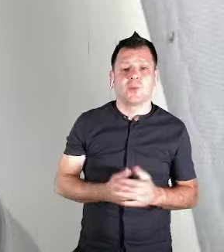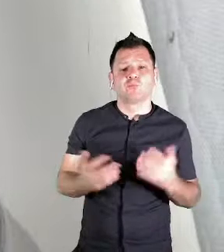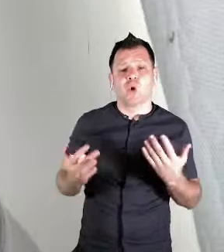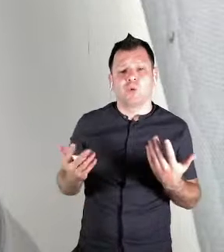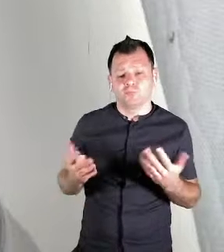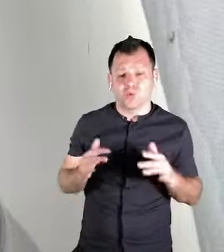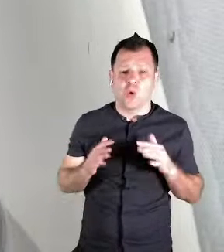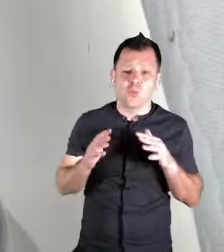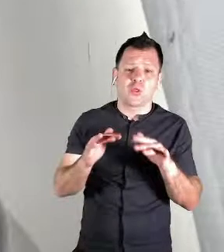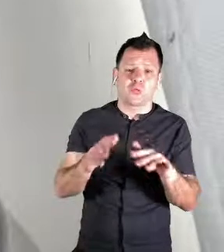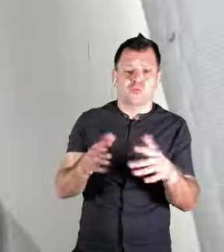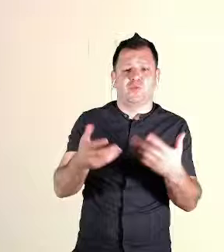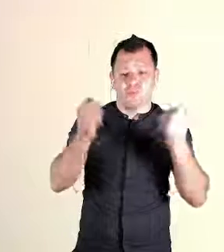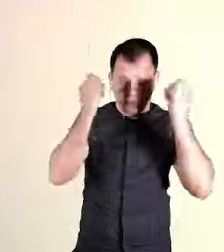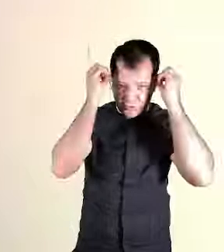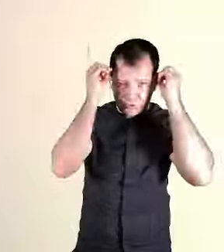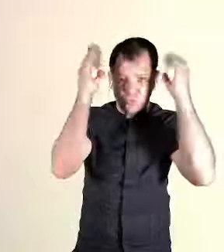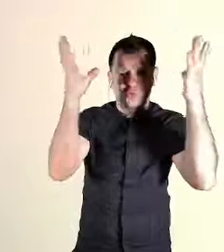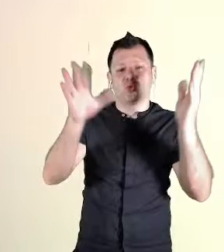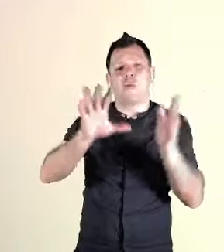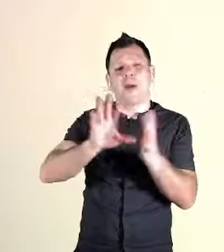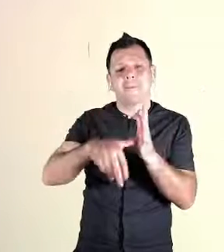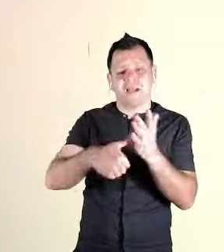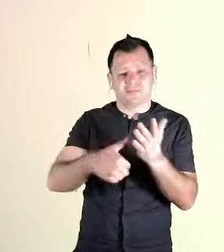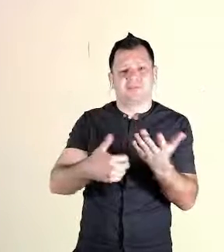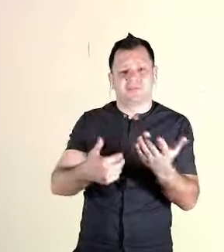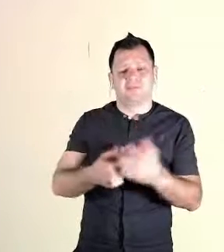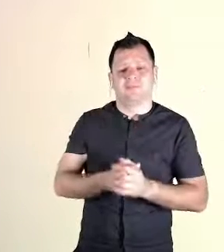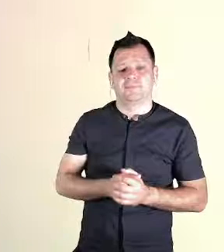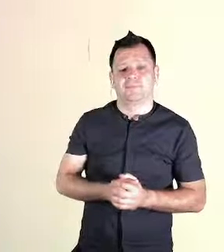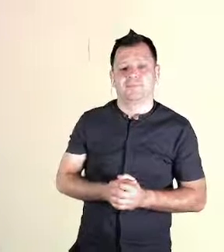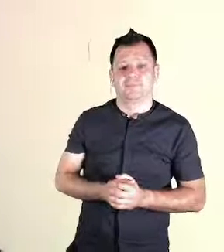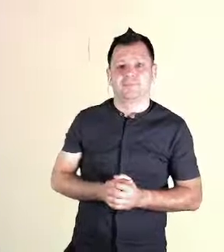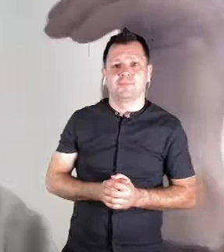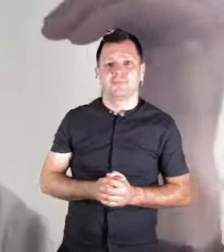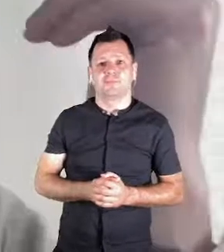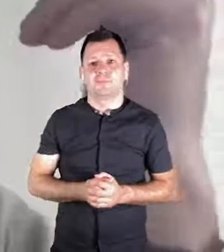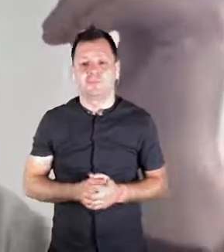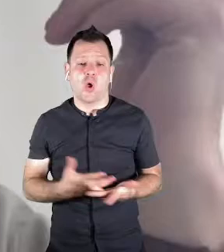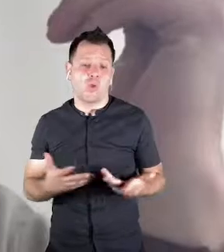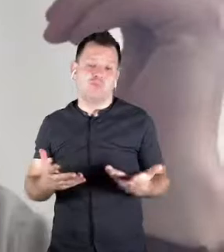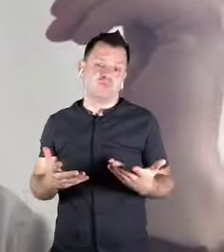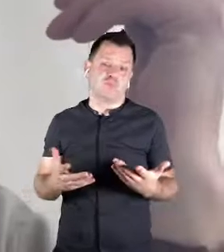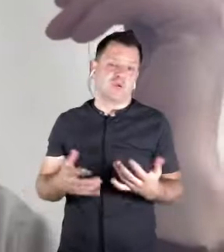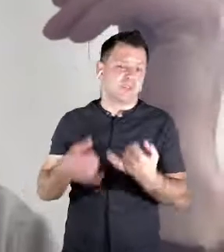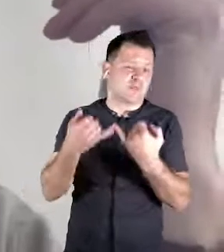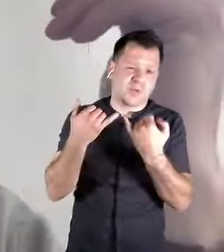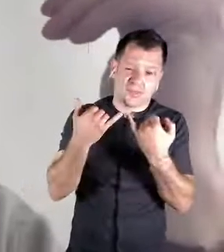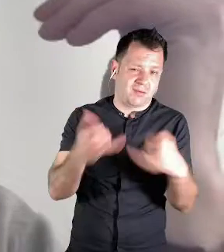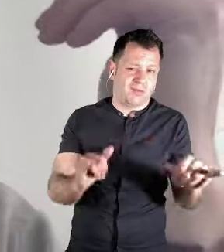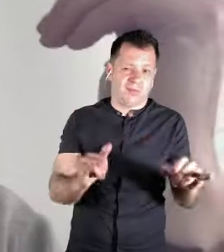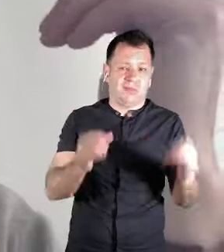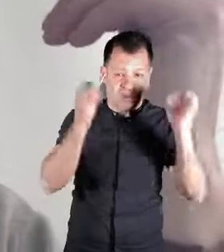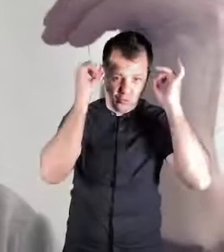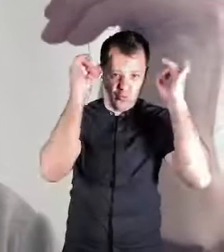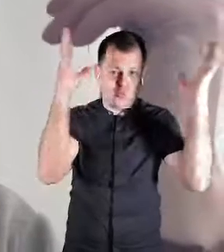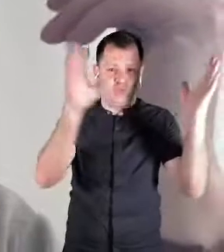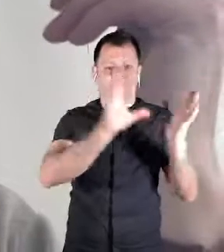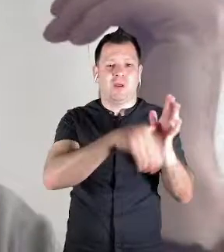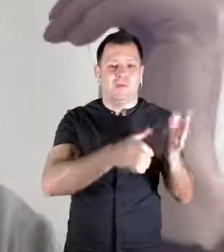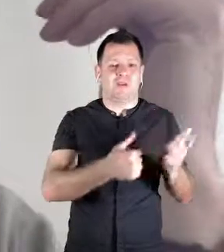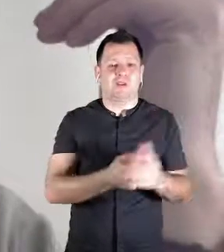way that in, for instance, France and all other big European countries. So